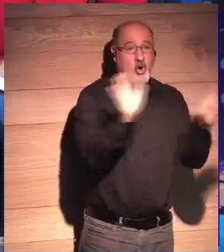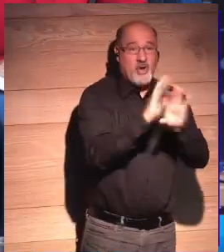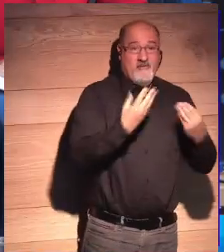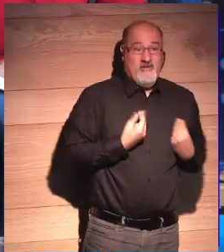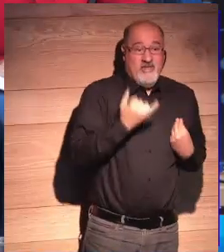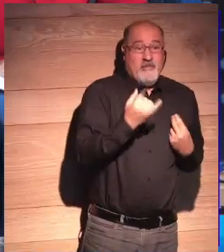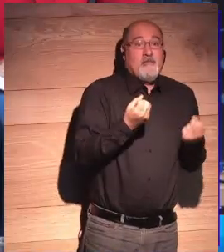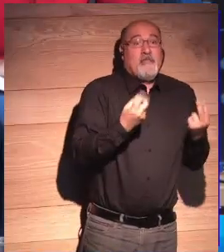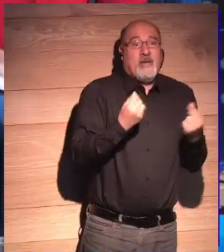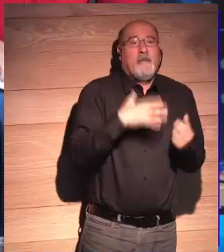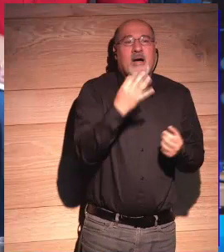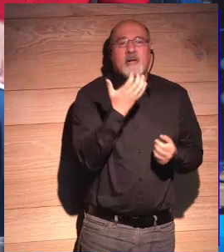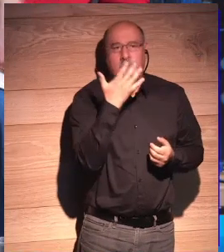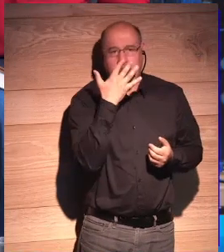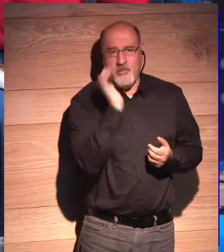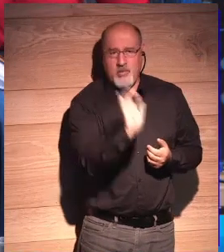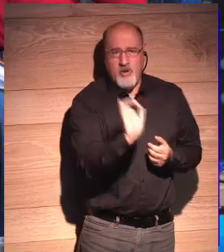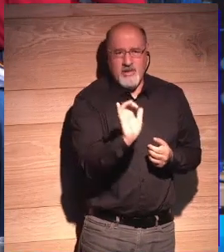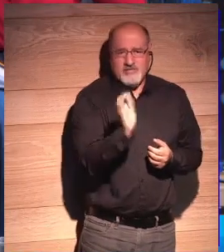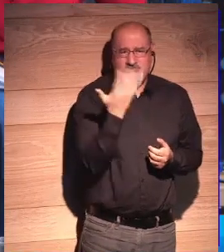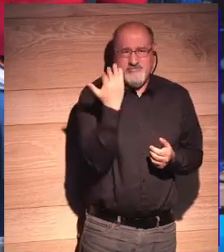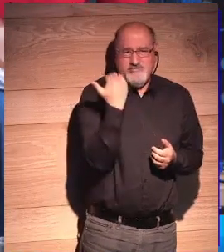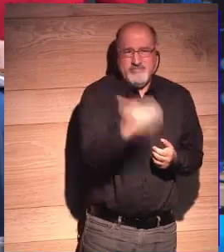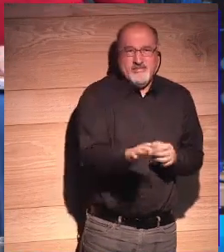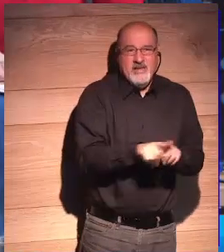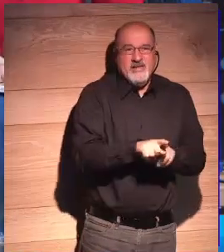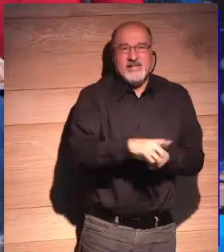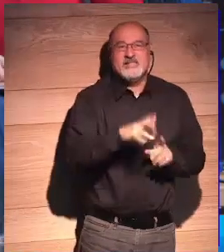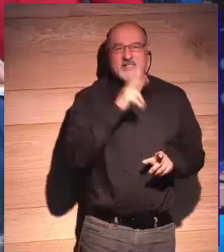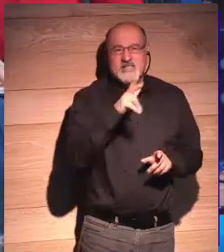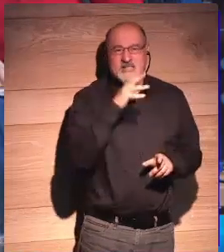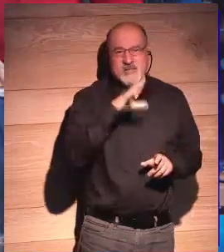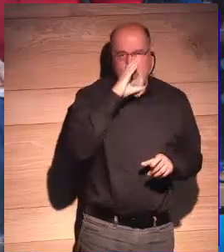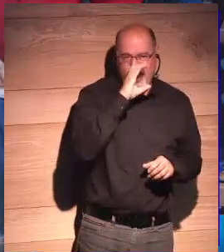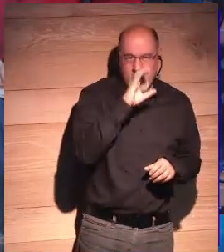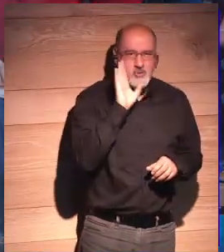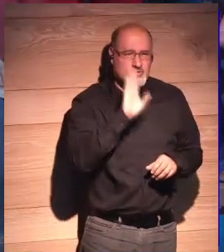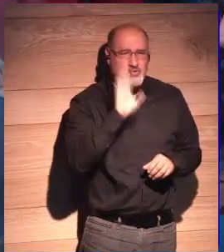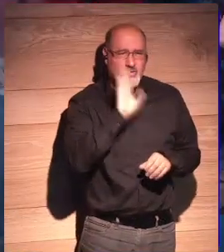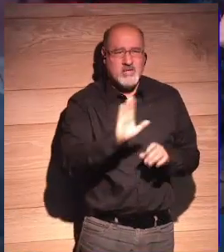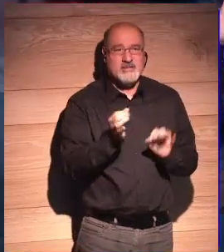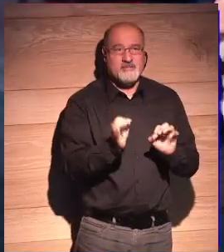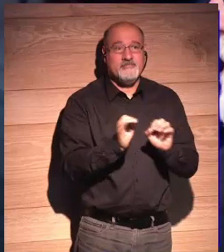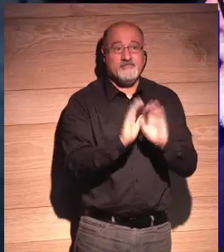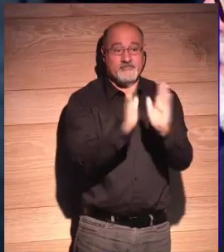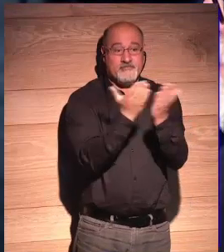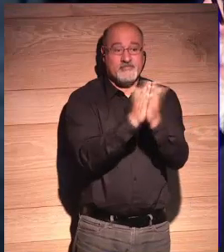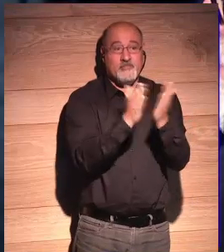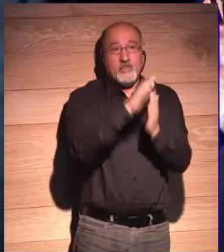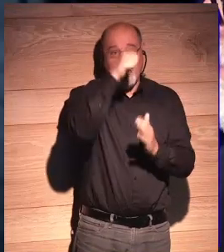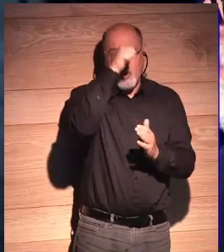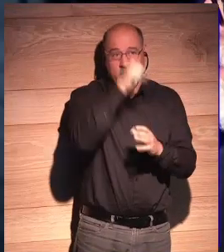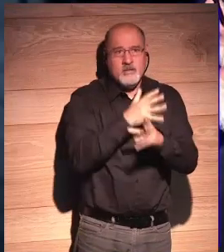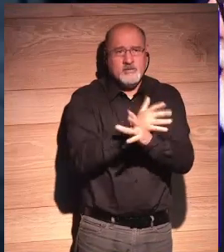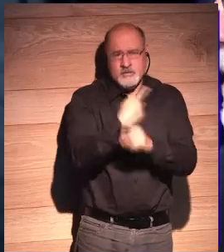from this existential role, he included very rude jokes, very dirty jokes, the side about a